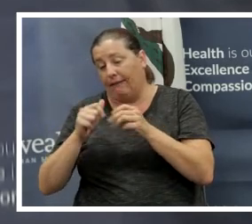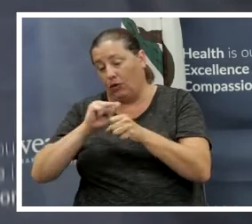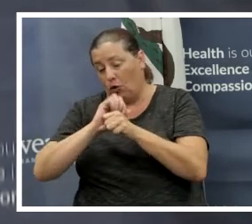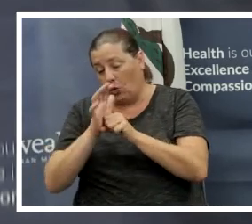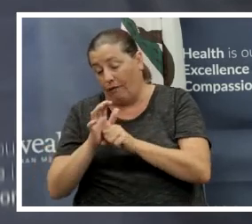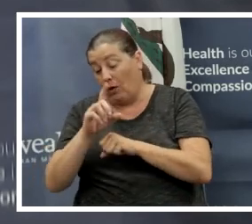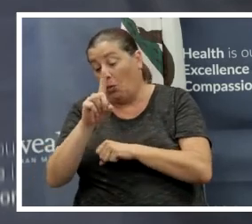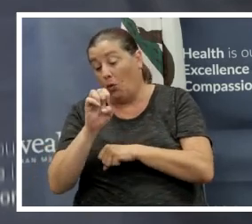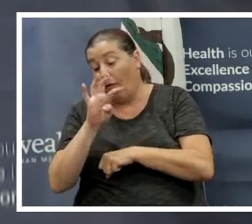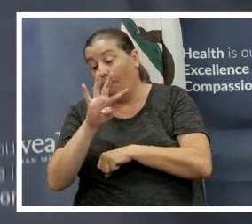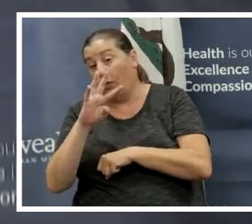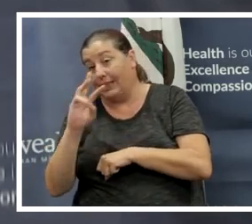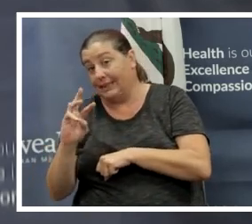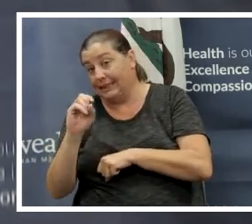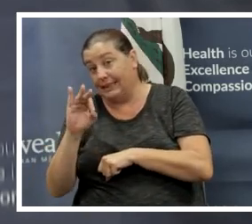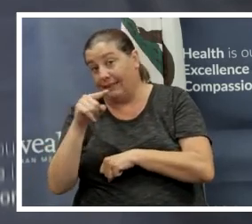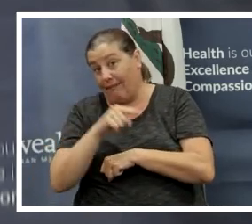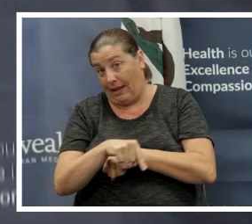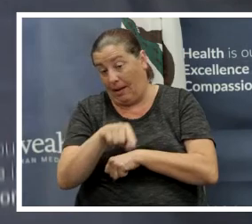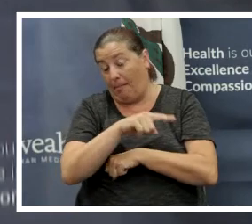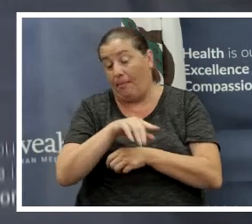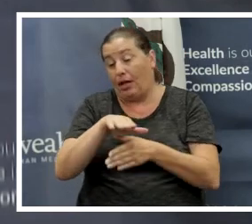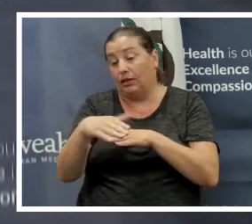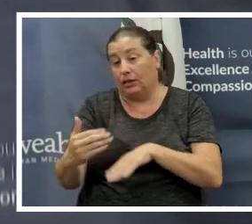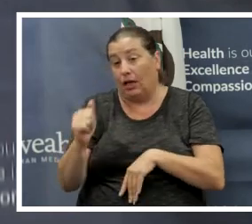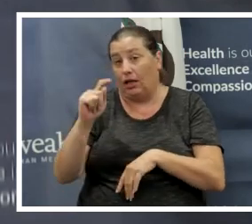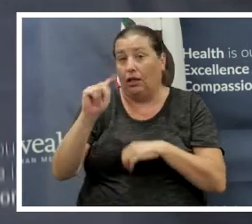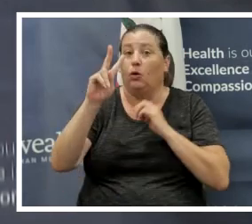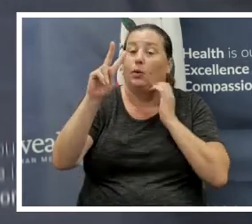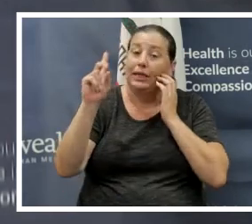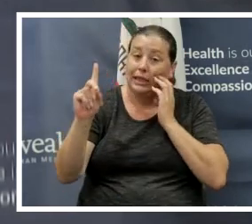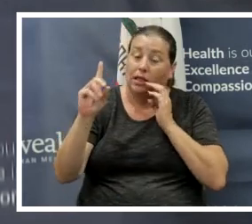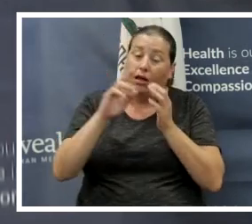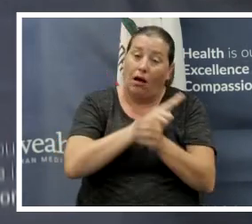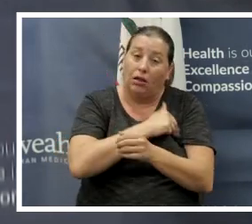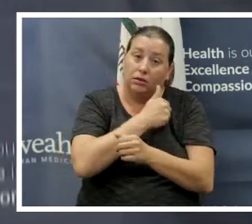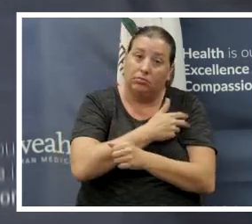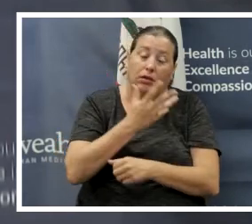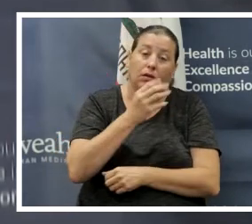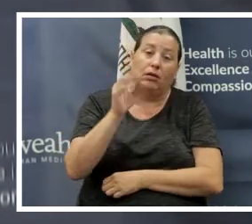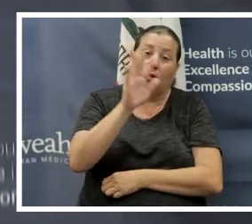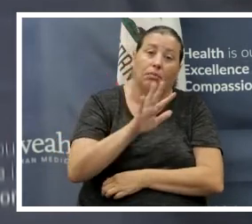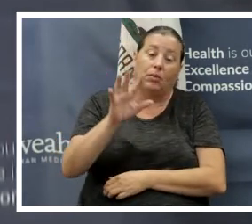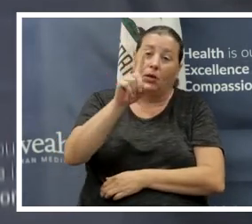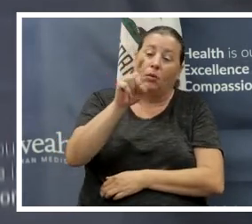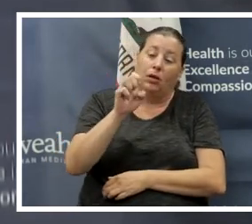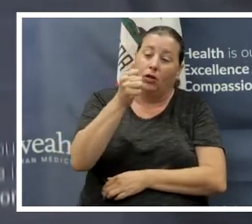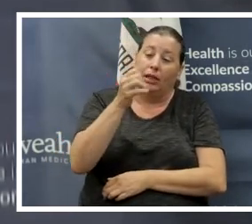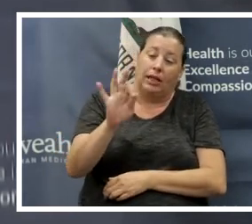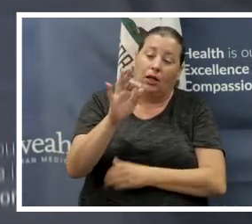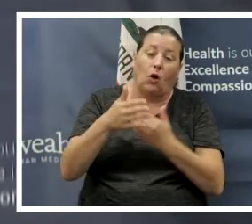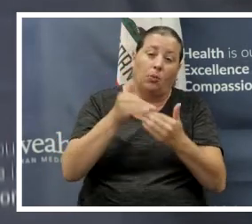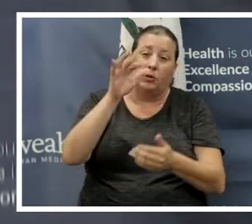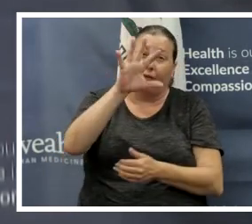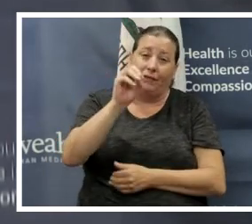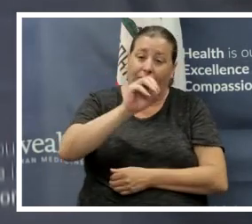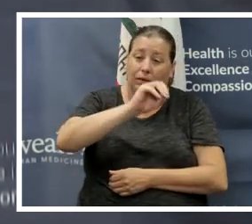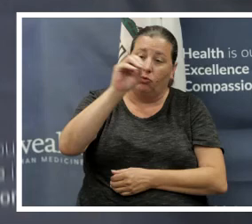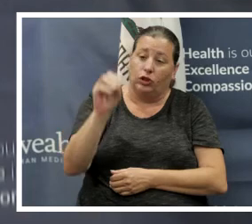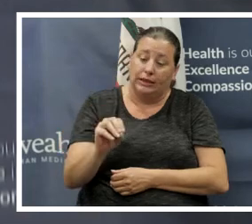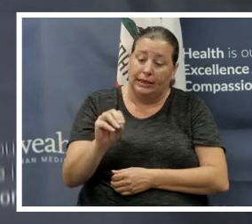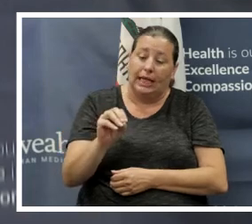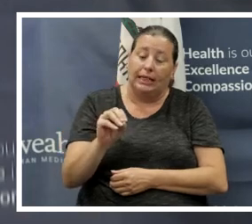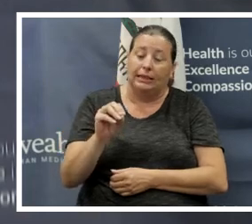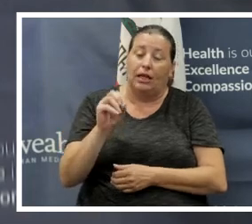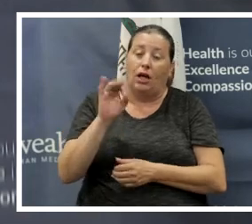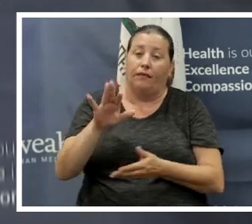146 of them died at Kaweah Delta Hospital, and about 119, almost 50% of the deaths were patients